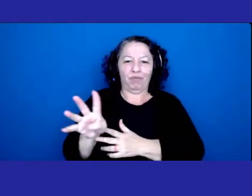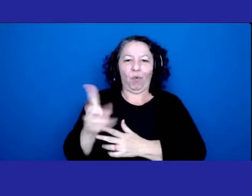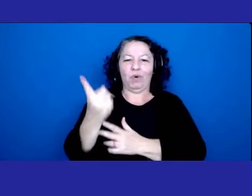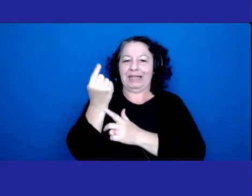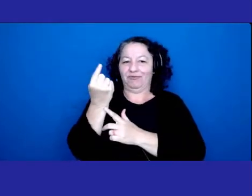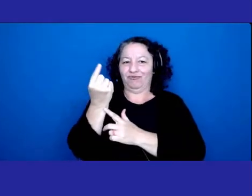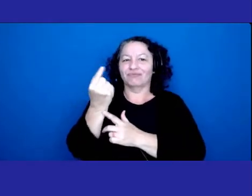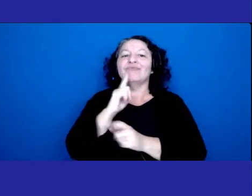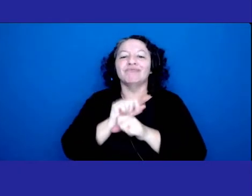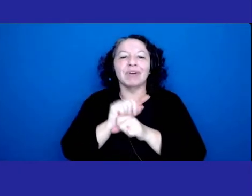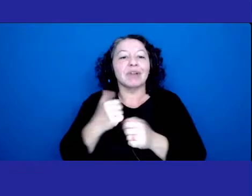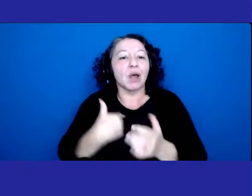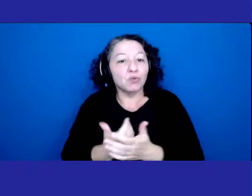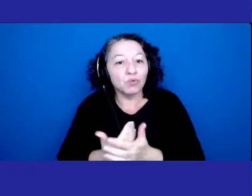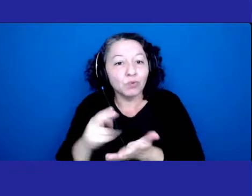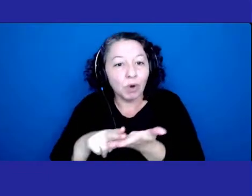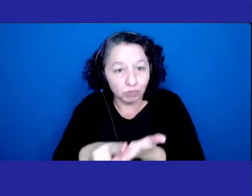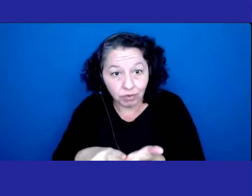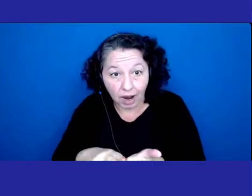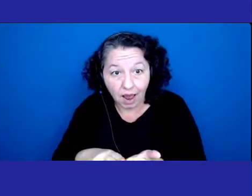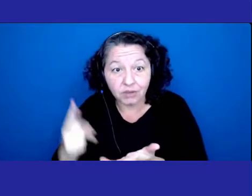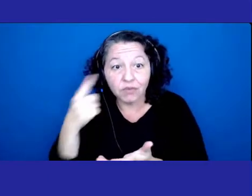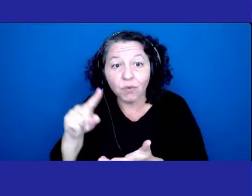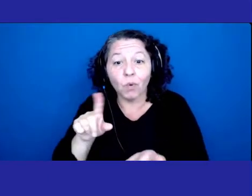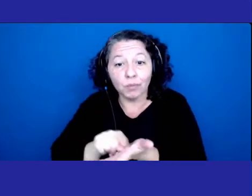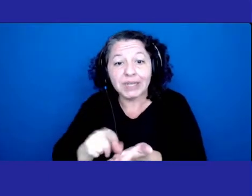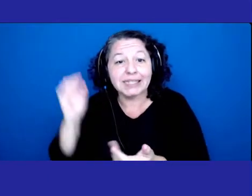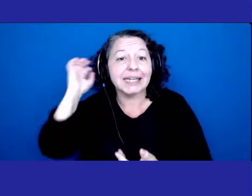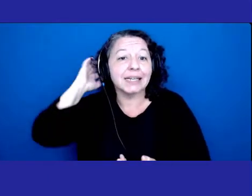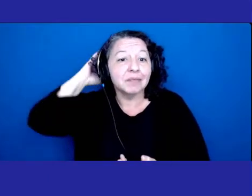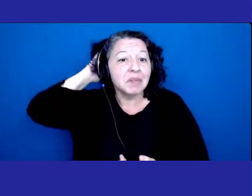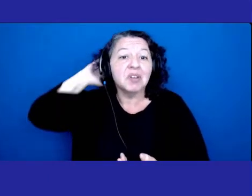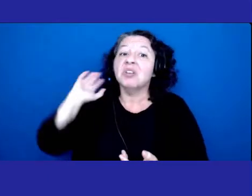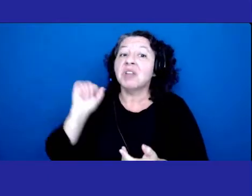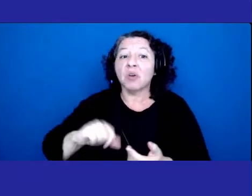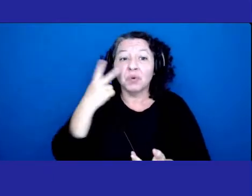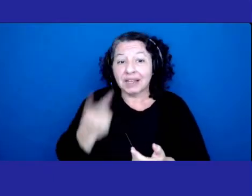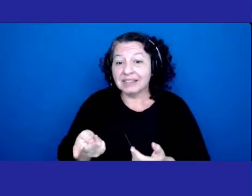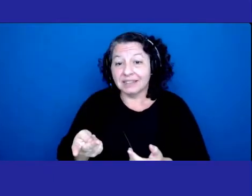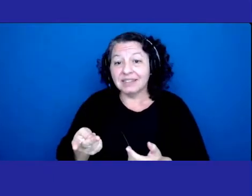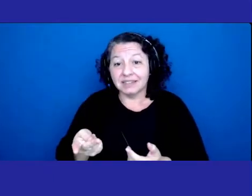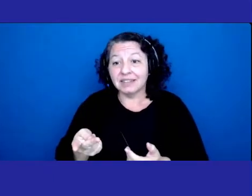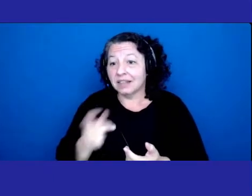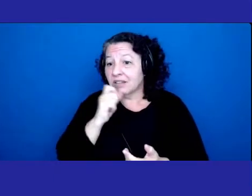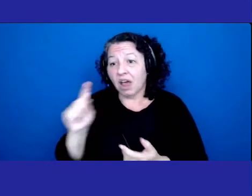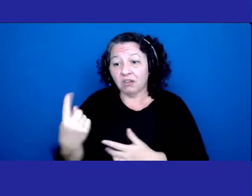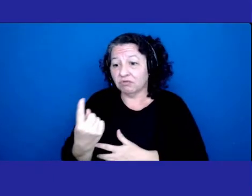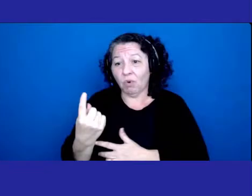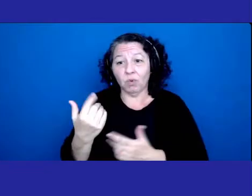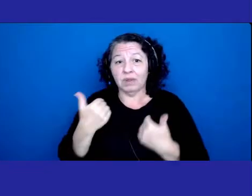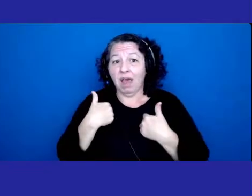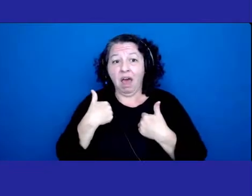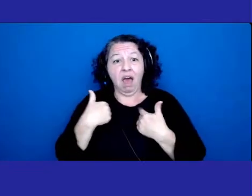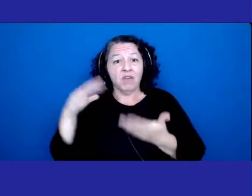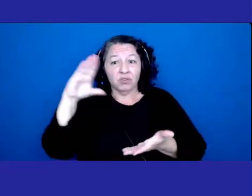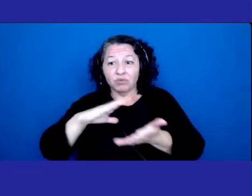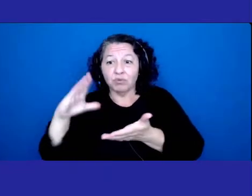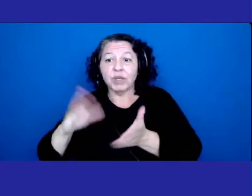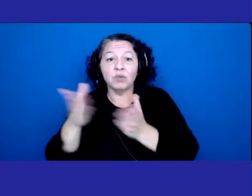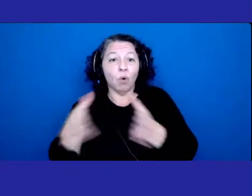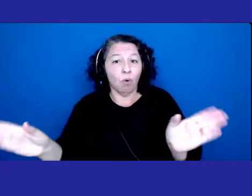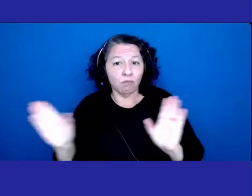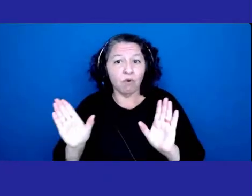our new contract for printing. And you can see that not only have we decreased overall volume,